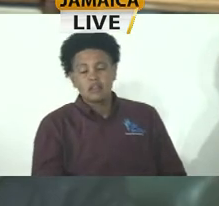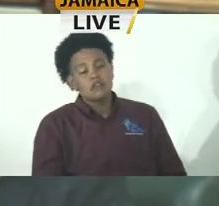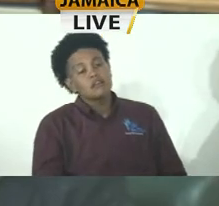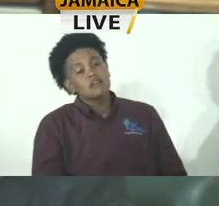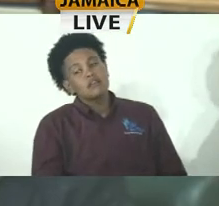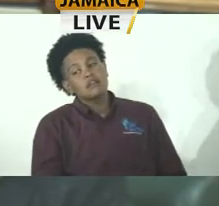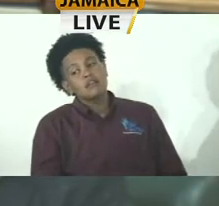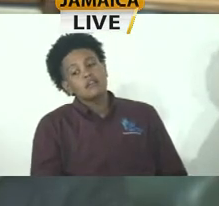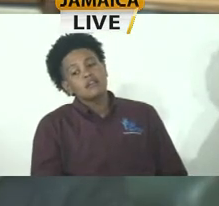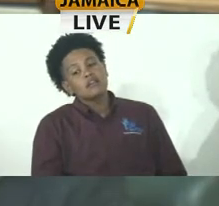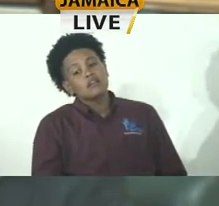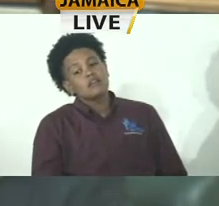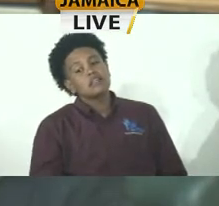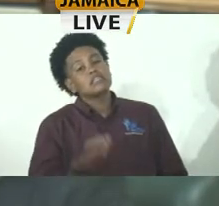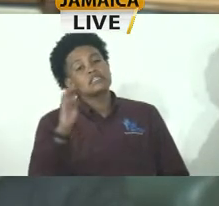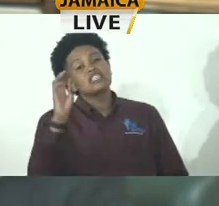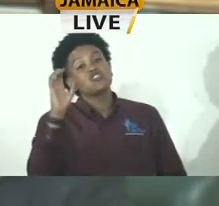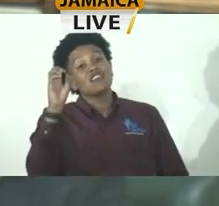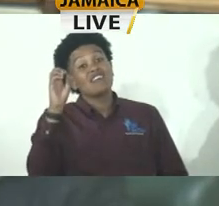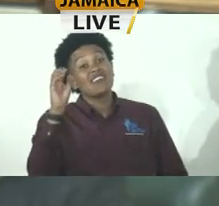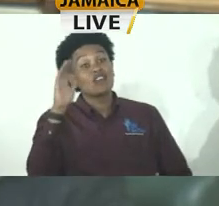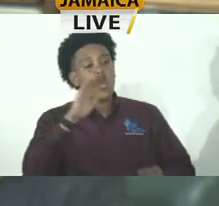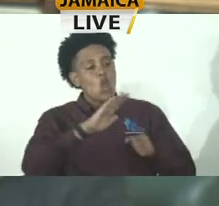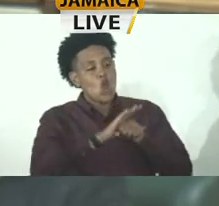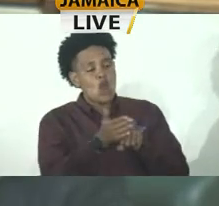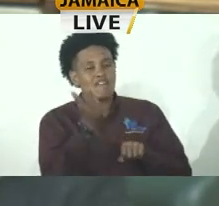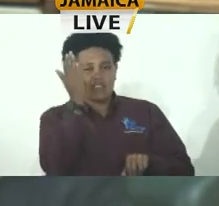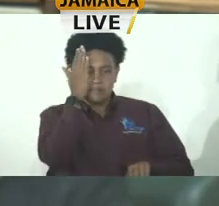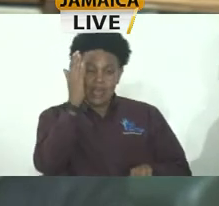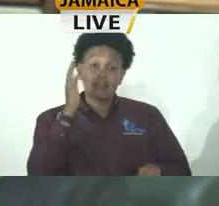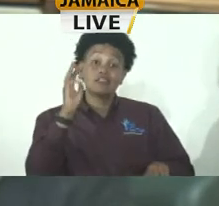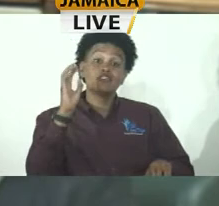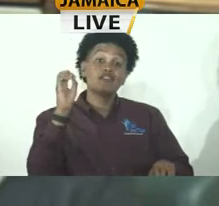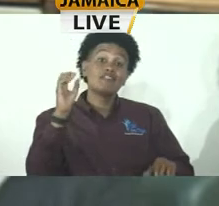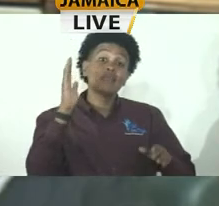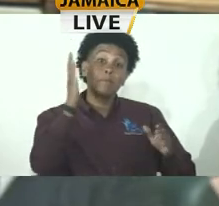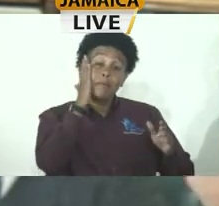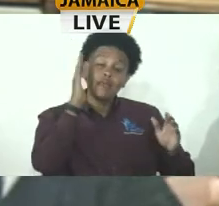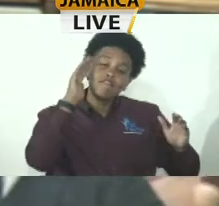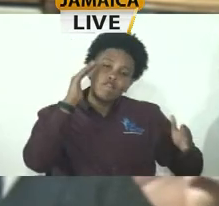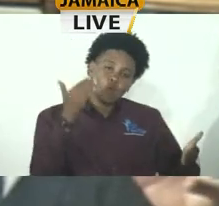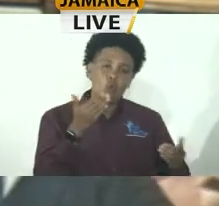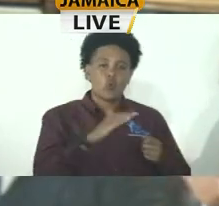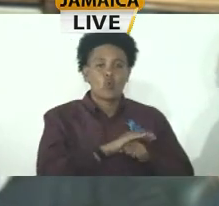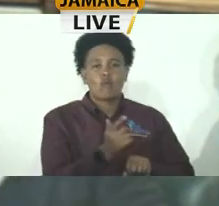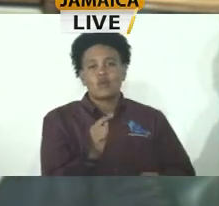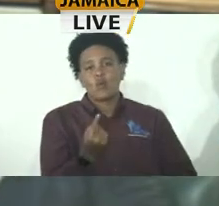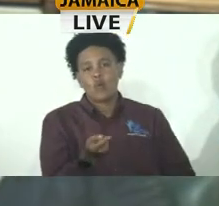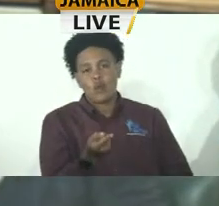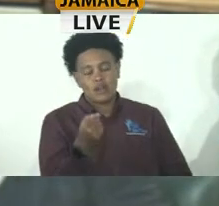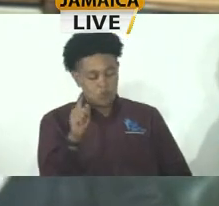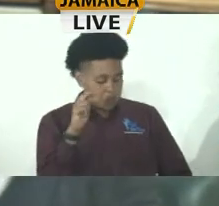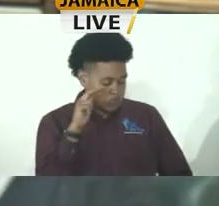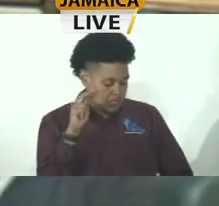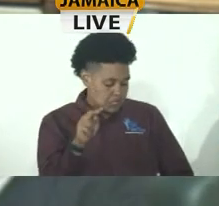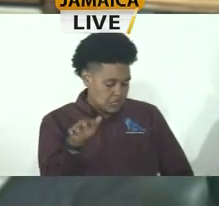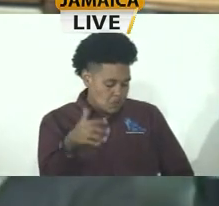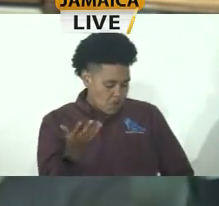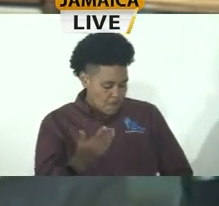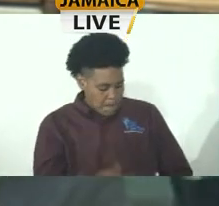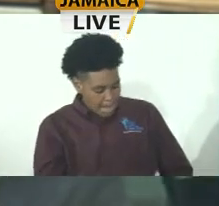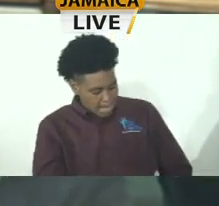650 coved beds beds dedicated for the treatment of covid patients and you can see